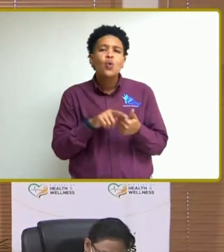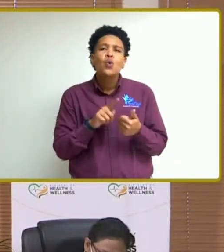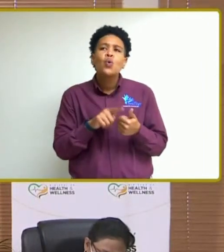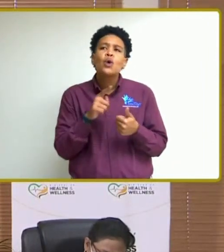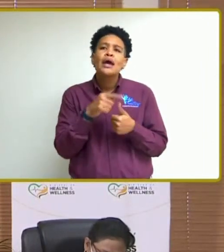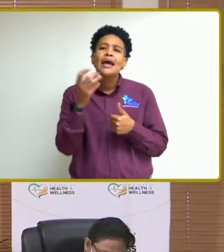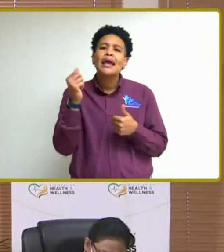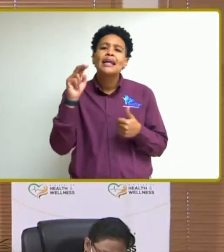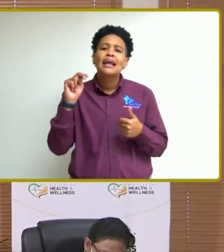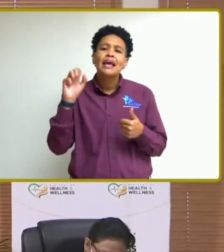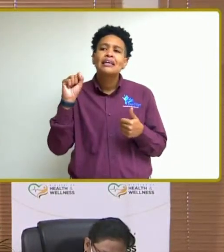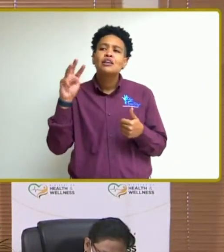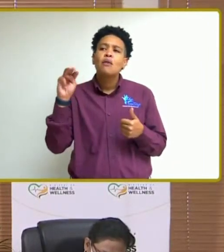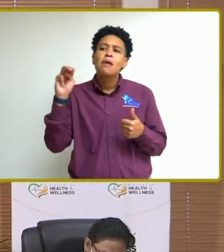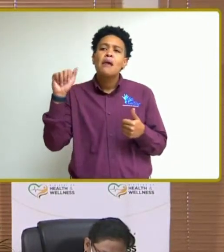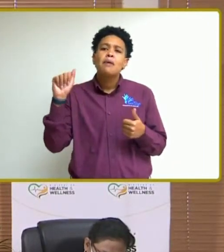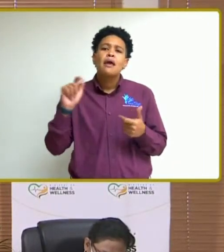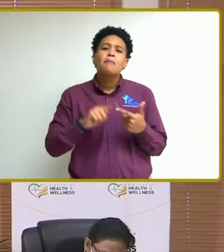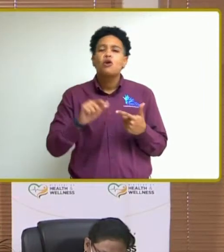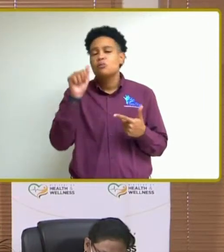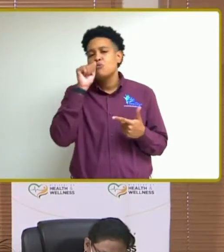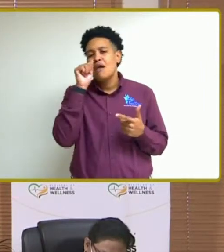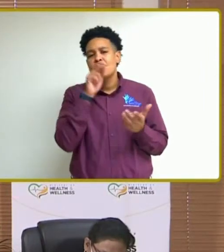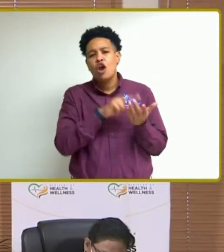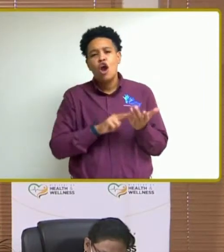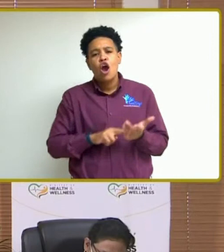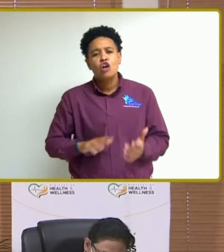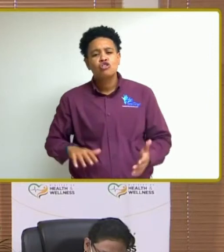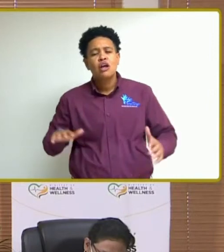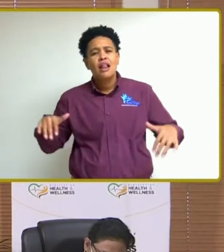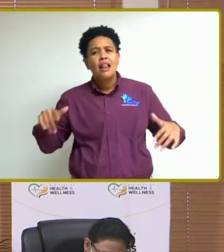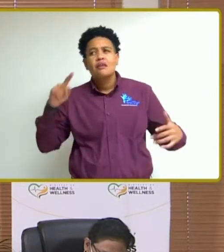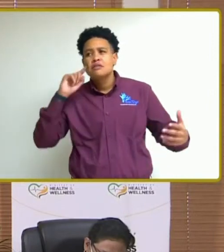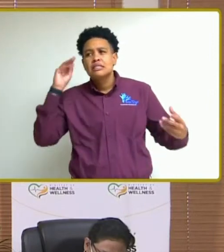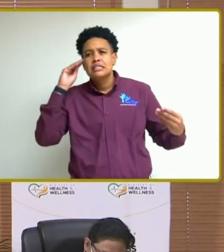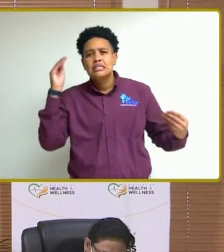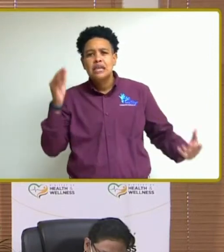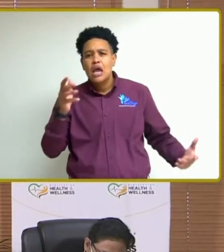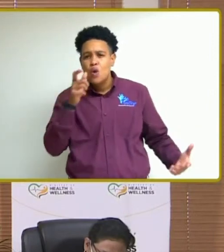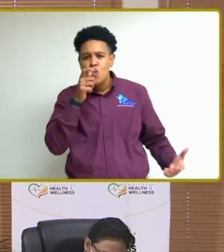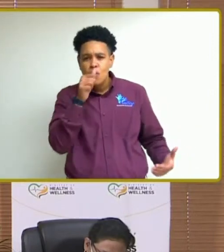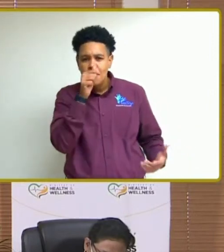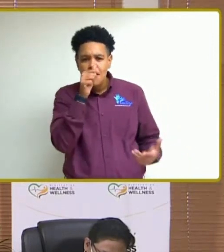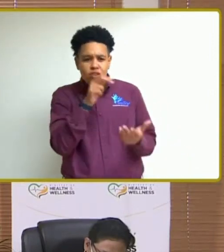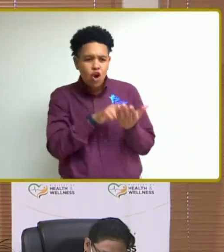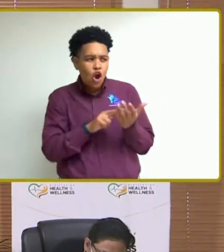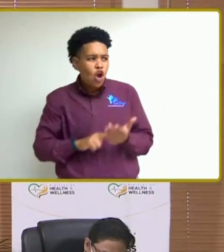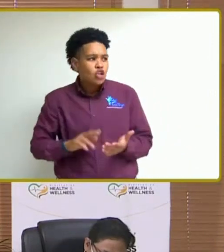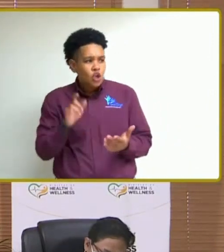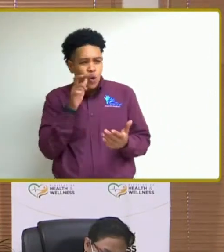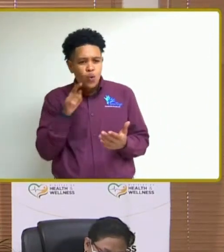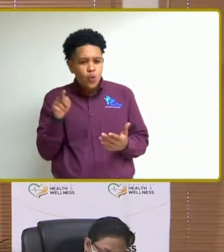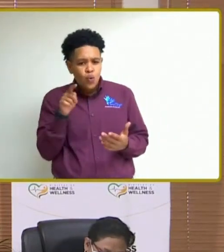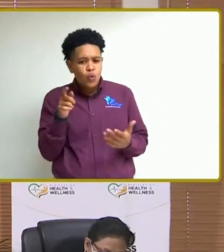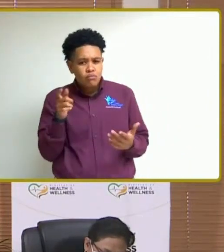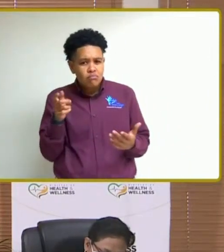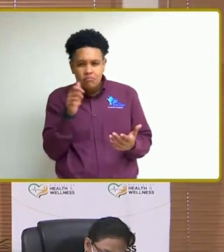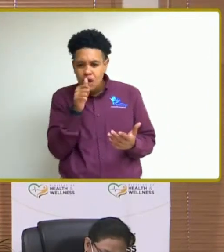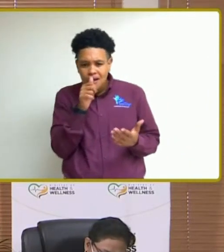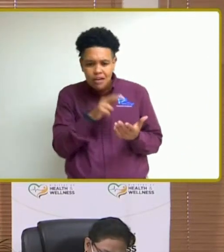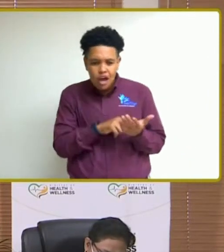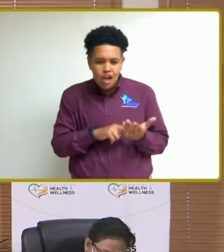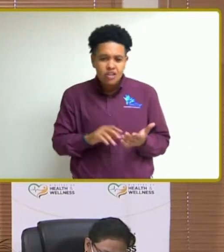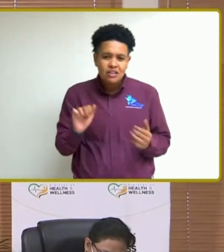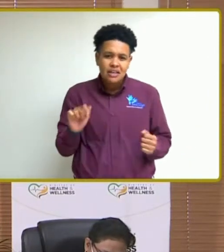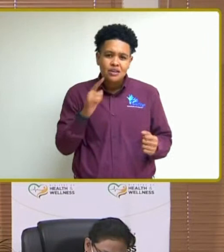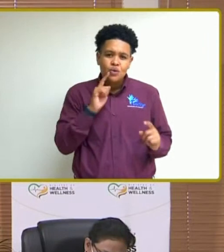the NSWMA and the private contractor, but he didn't say who the private contractor was. Sir, can